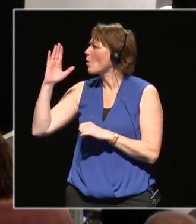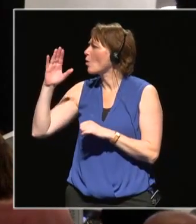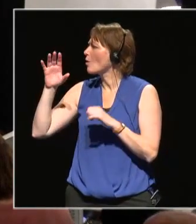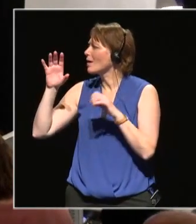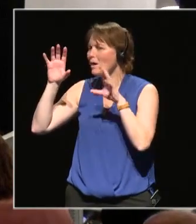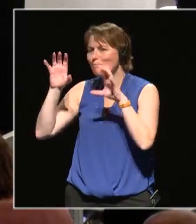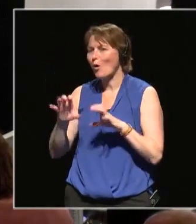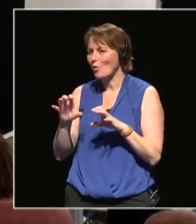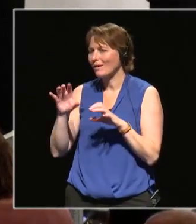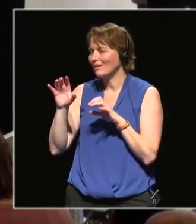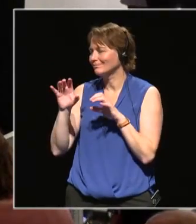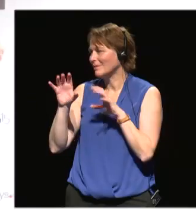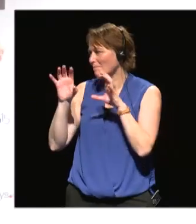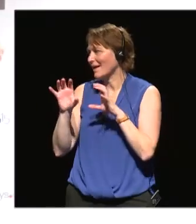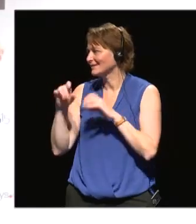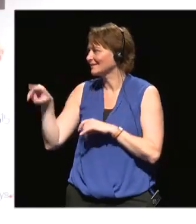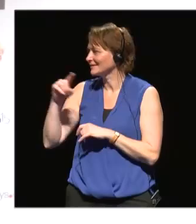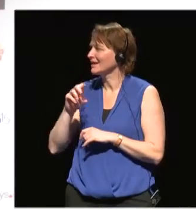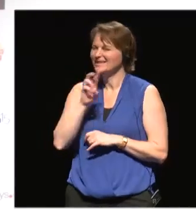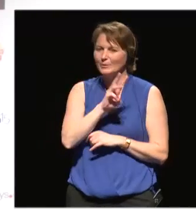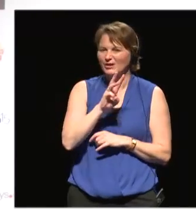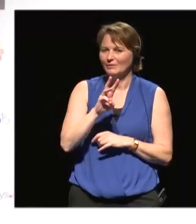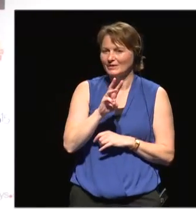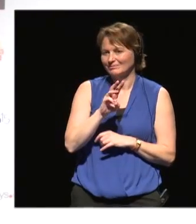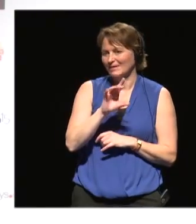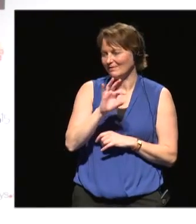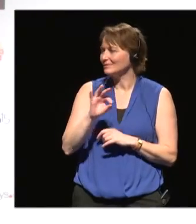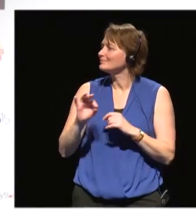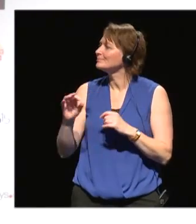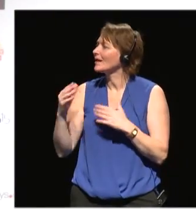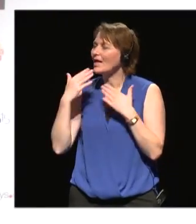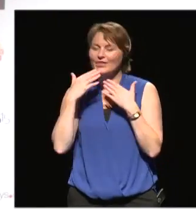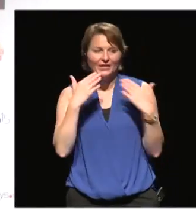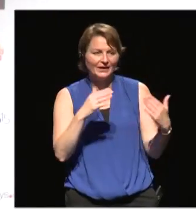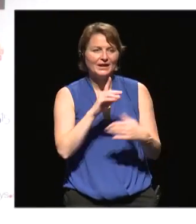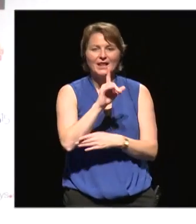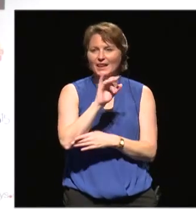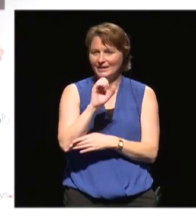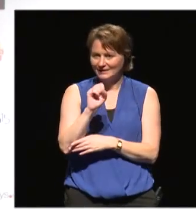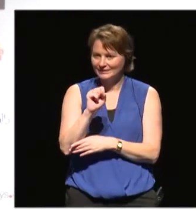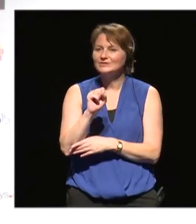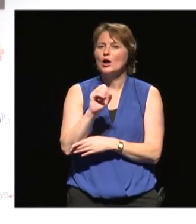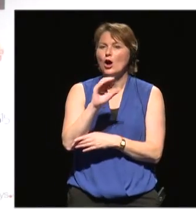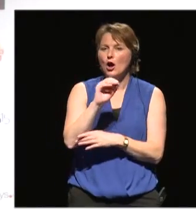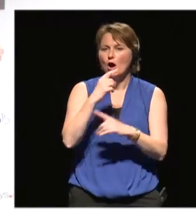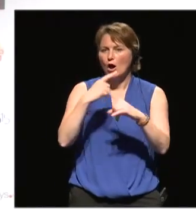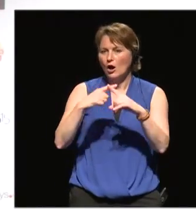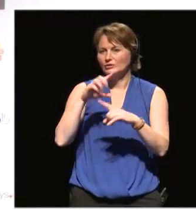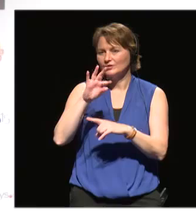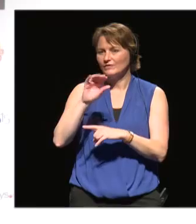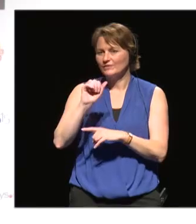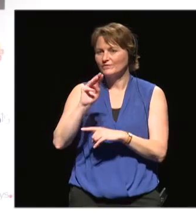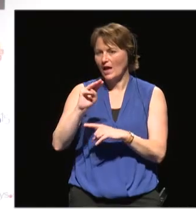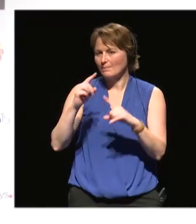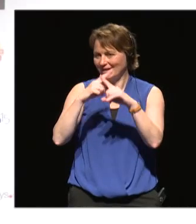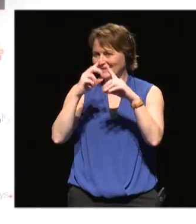come back to you, WWF, and then we'll come to the panel. Thank you very much, Simon. I'm Lies Kleines from Oxfam International. It's funny you